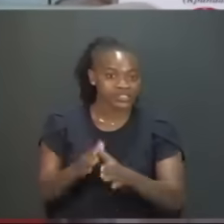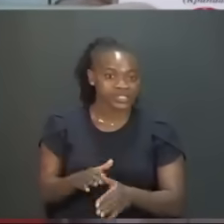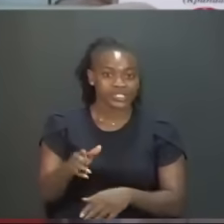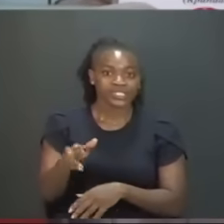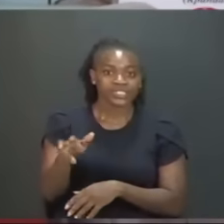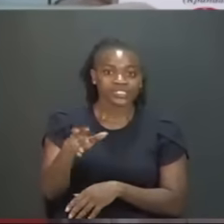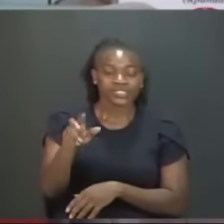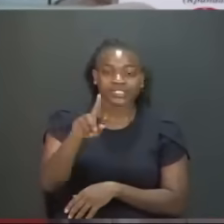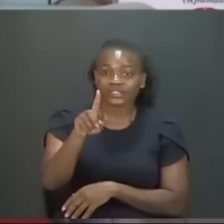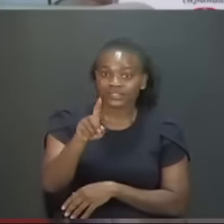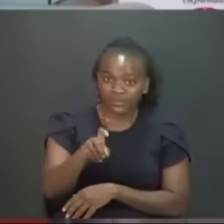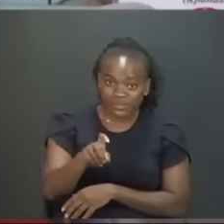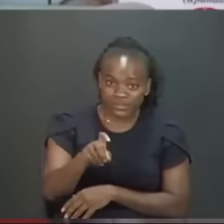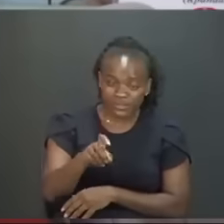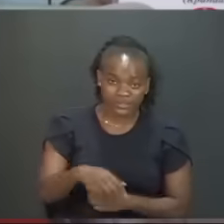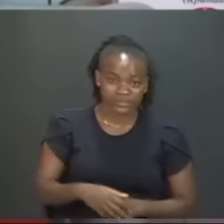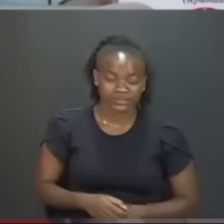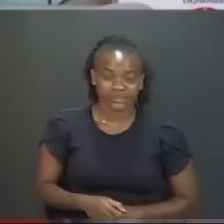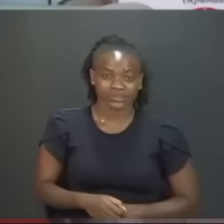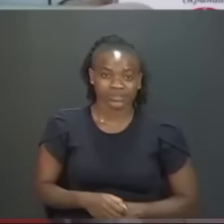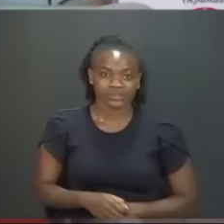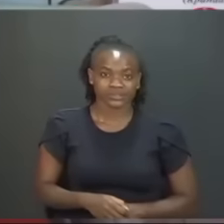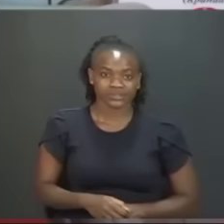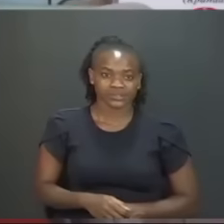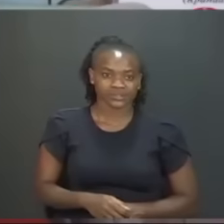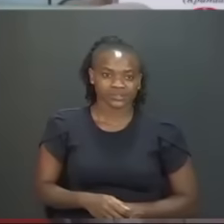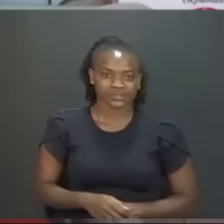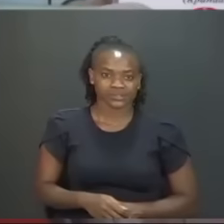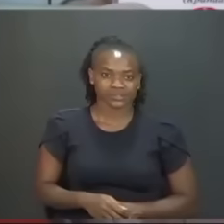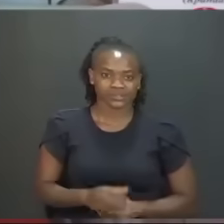300 questions is not a joke.